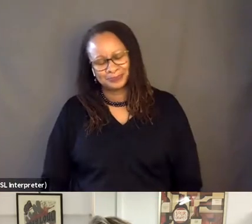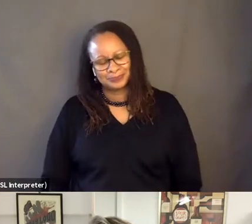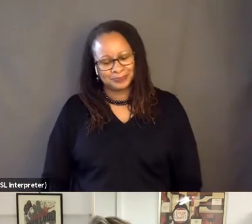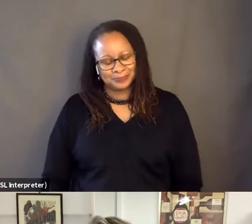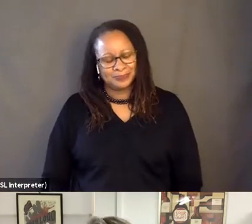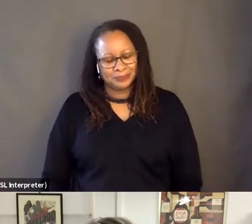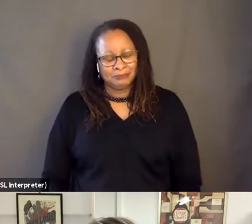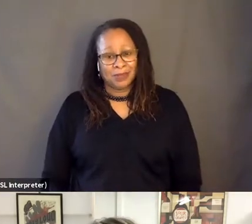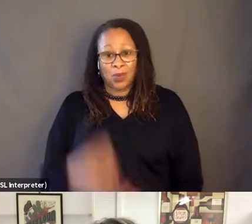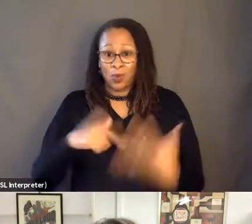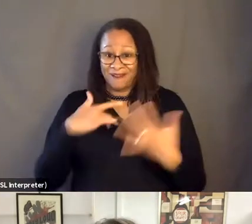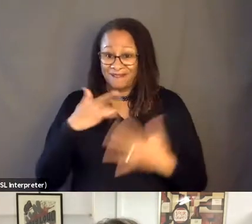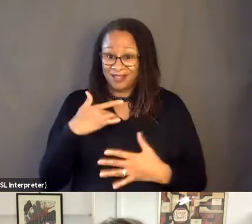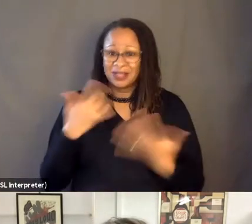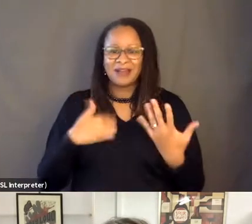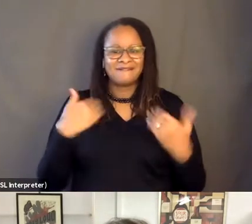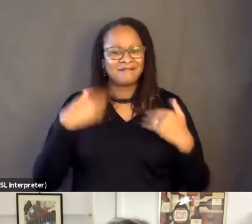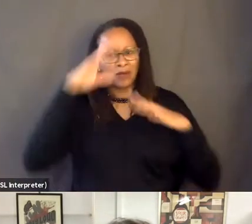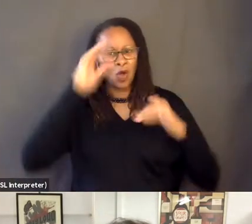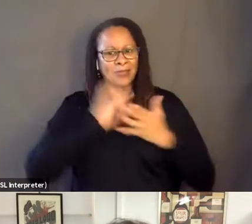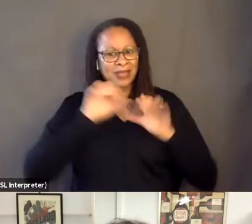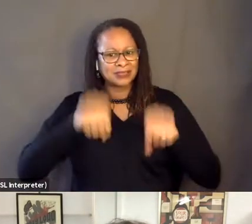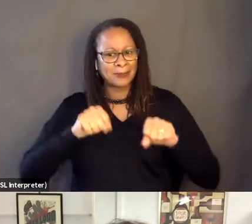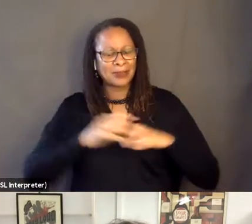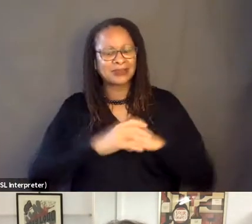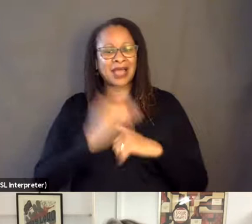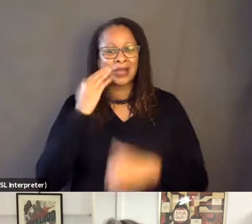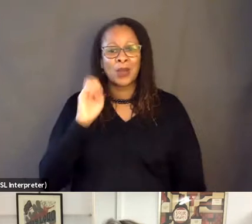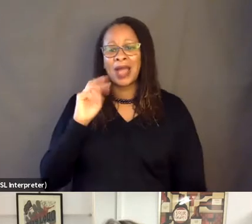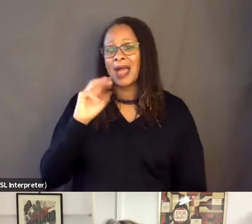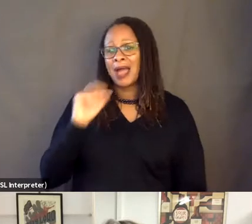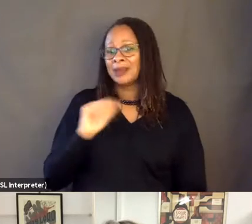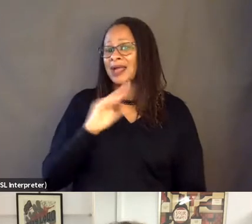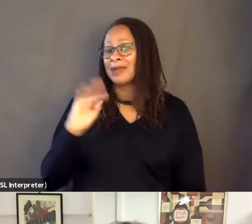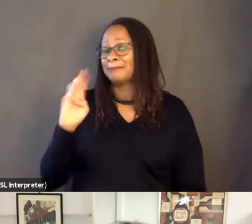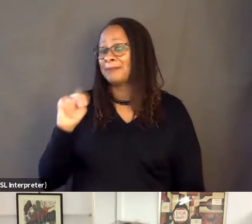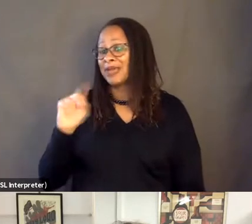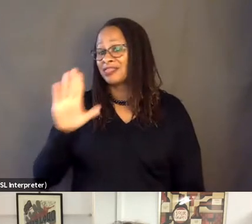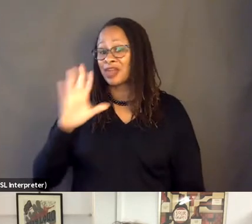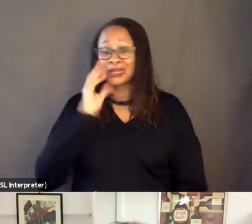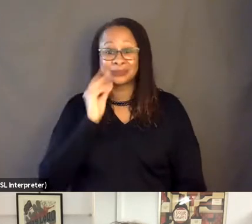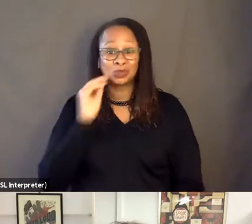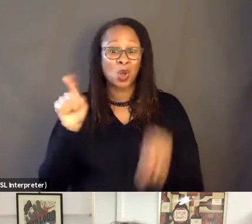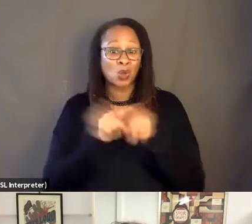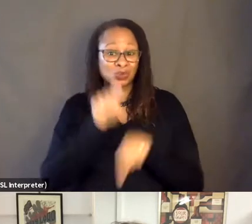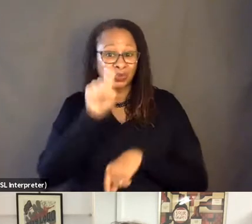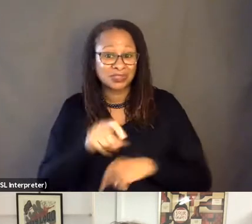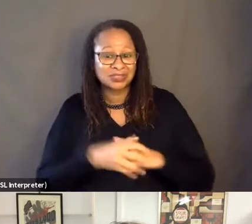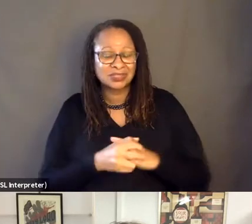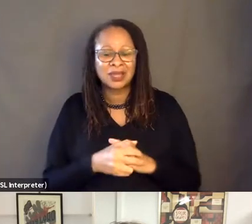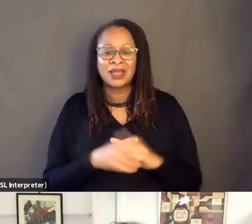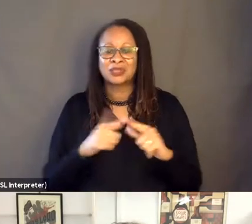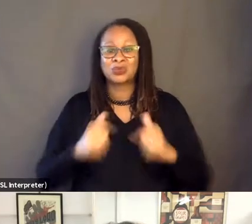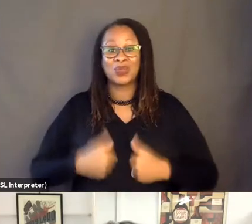is possible. Ben and Emma's experience, I mean. Of course, you also need to live